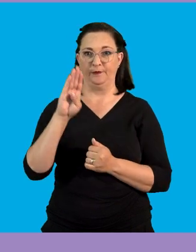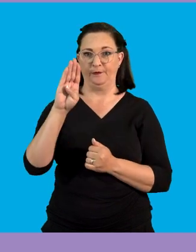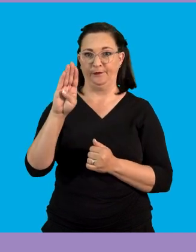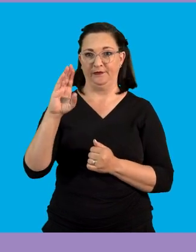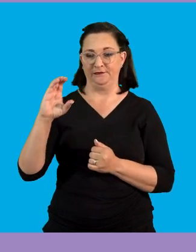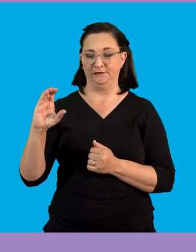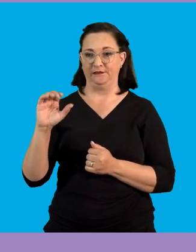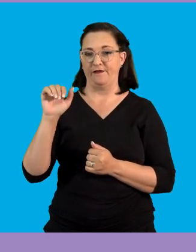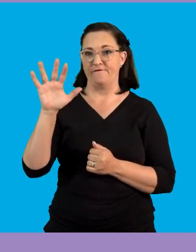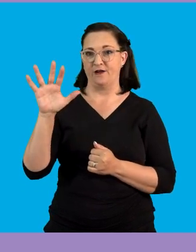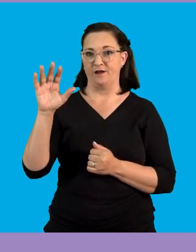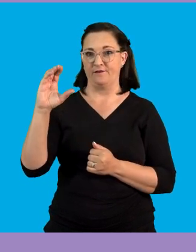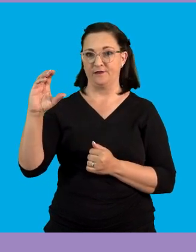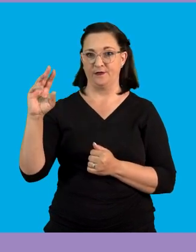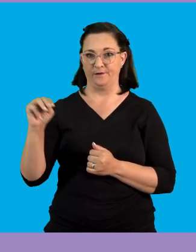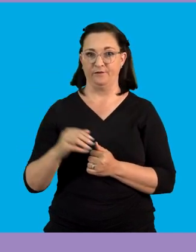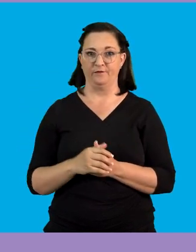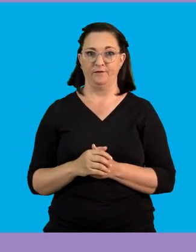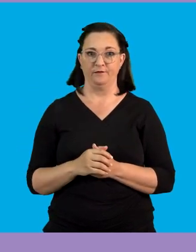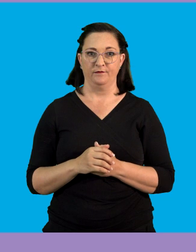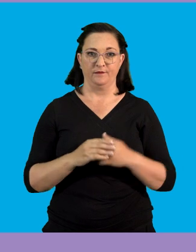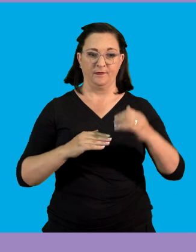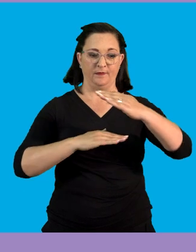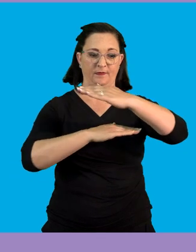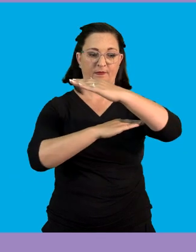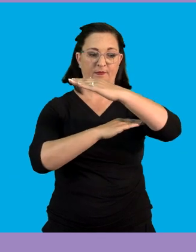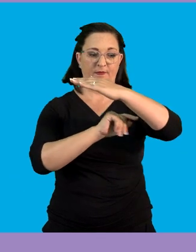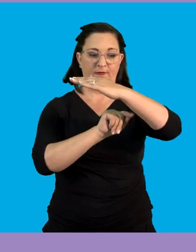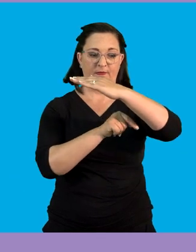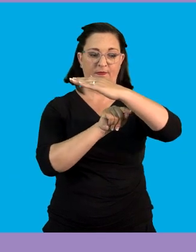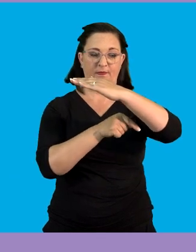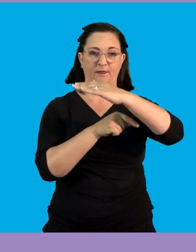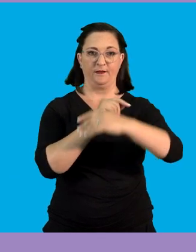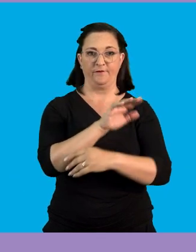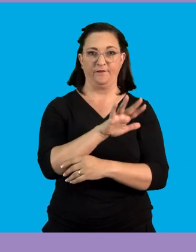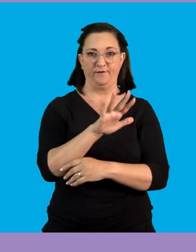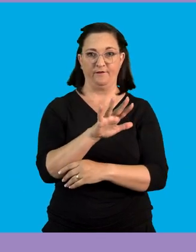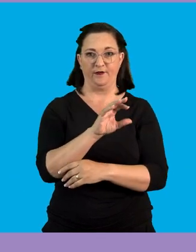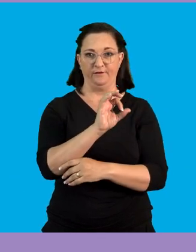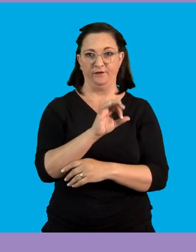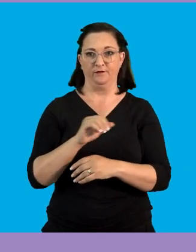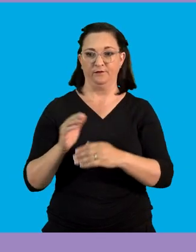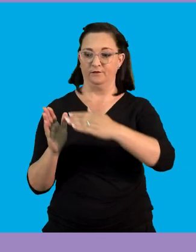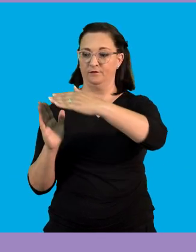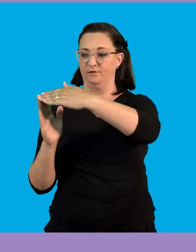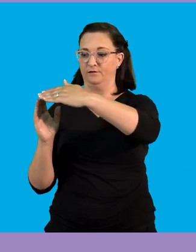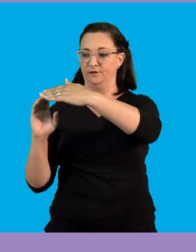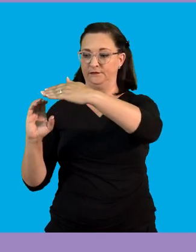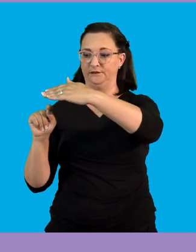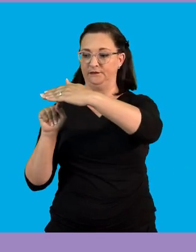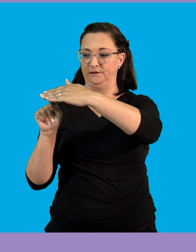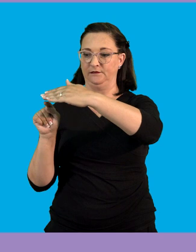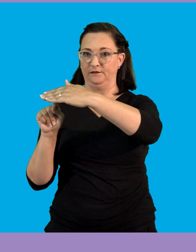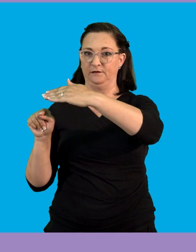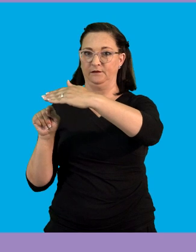is 5 centimeters. Angle A is 55 degrees and angle C is